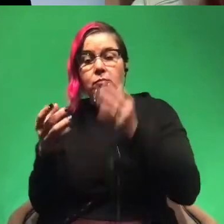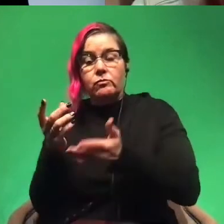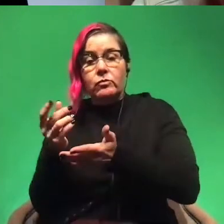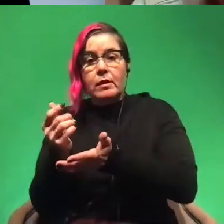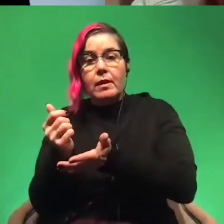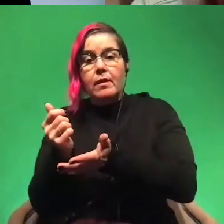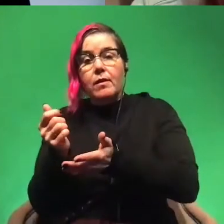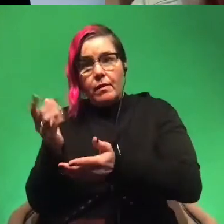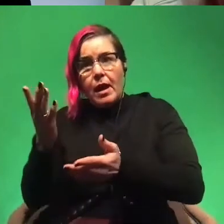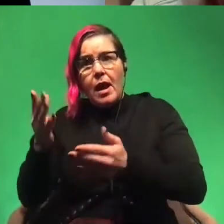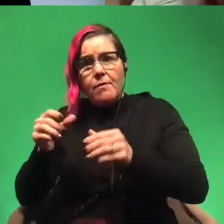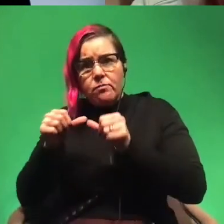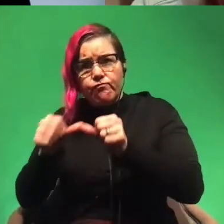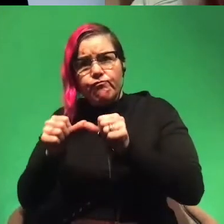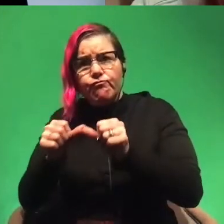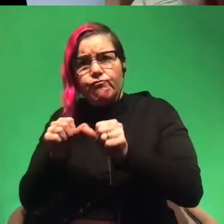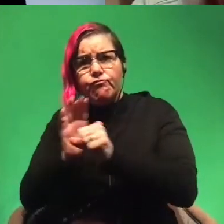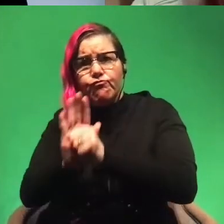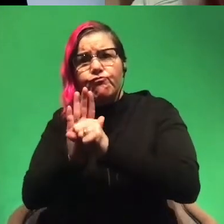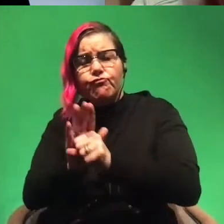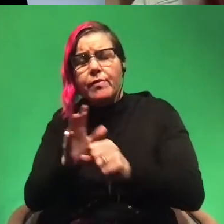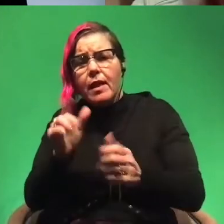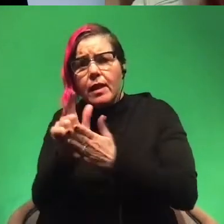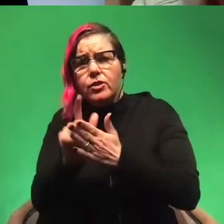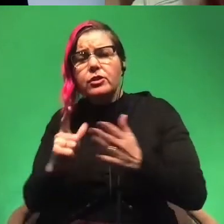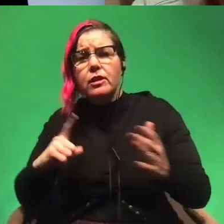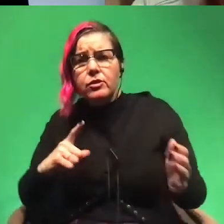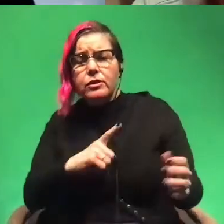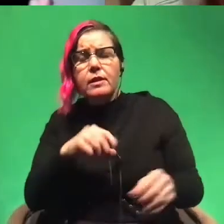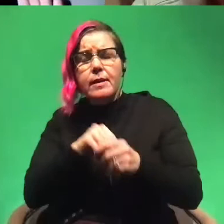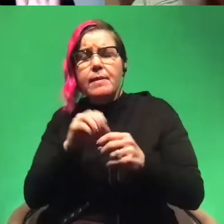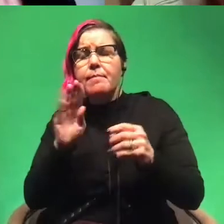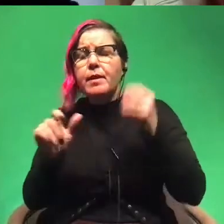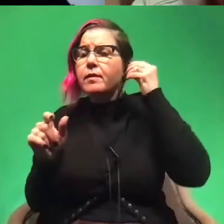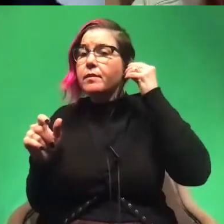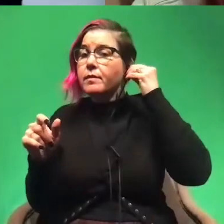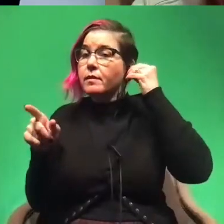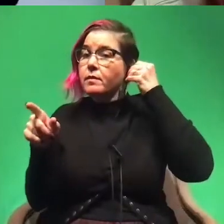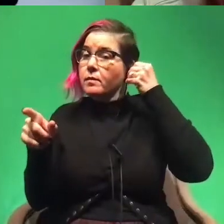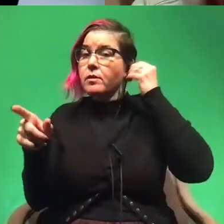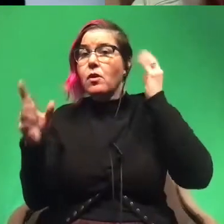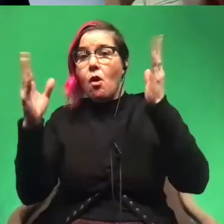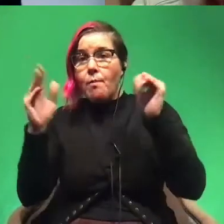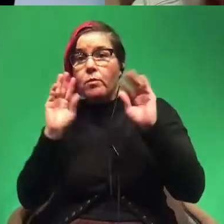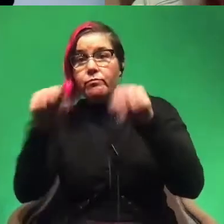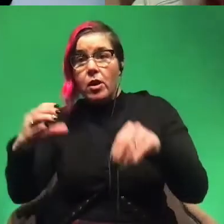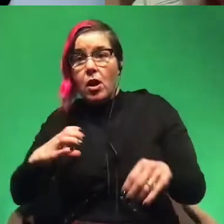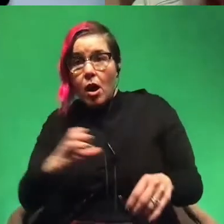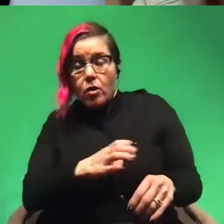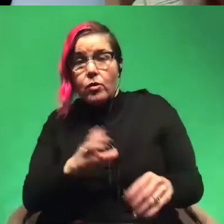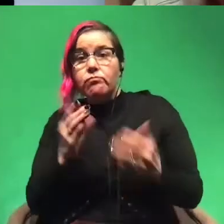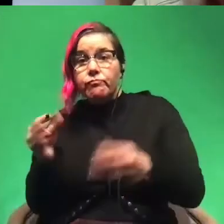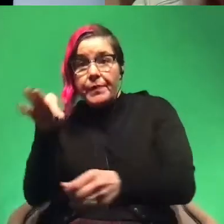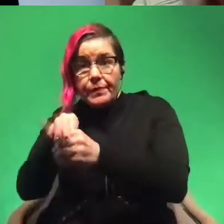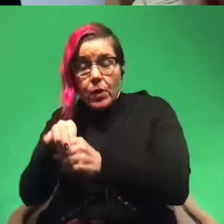helped, they've been on the forefront of the legislation of this bill. And this is a bill in the United States that is really that they're hoping to get into Congress and be voted on. And